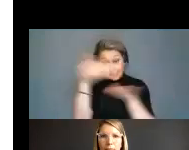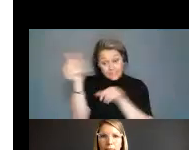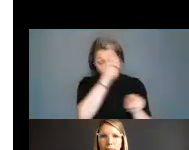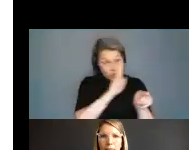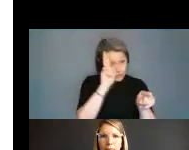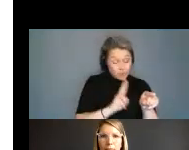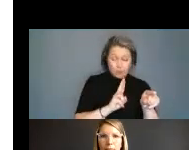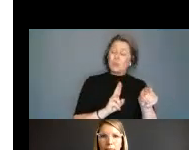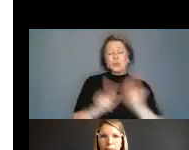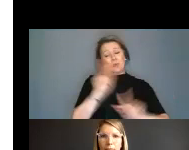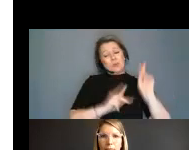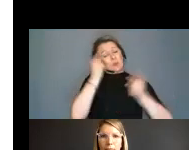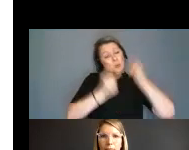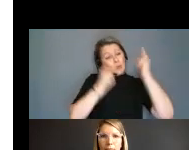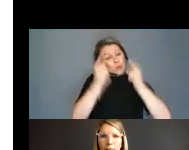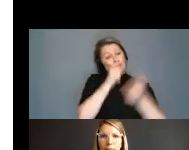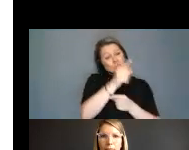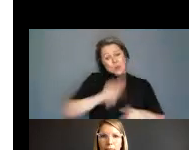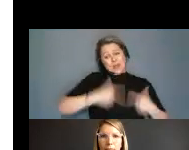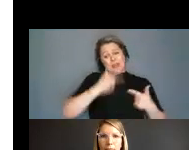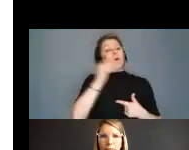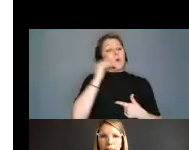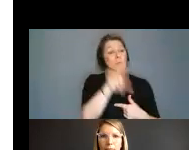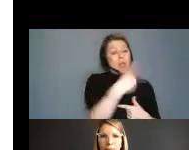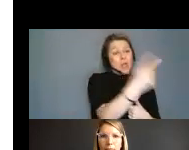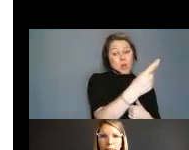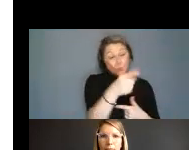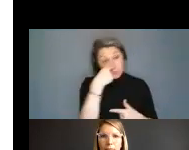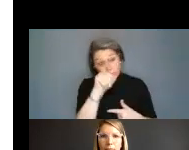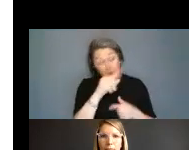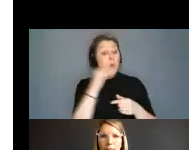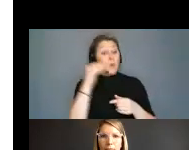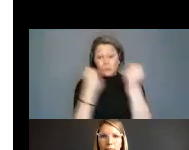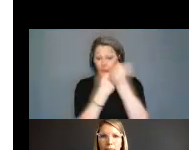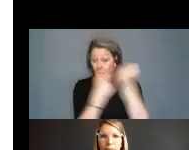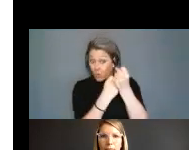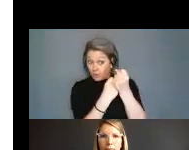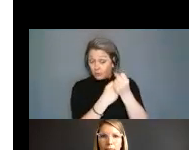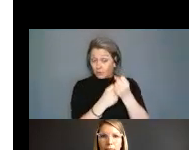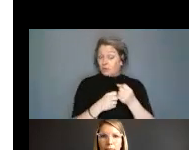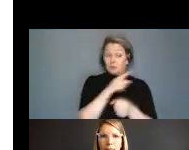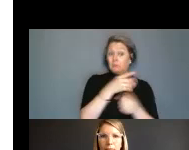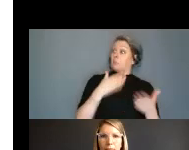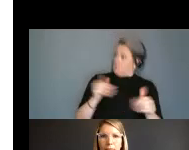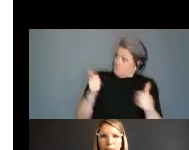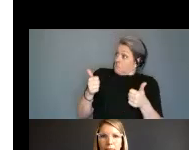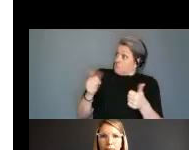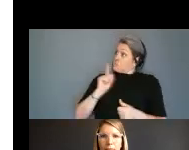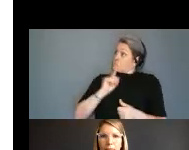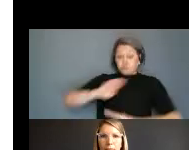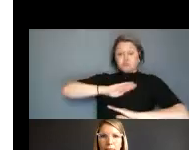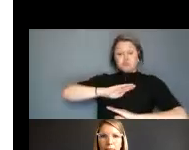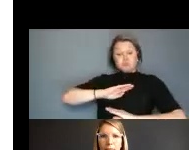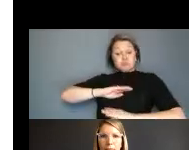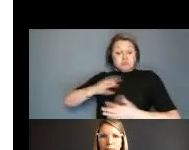kind of worried about you living at home. What would you think about some home support? And Steve might say, well, it sounds best kind to me. So in that